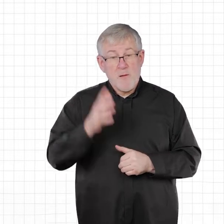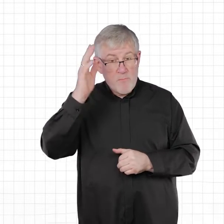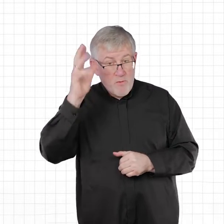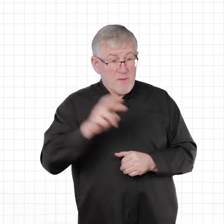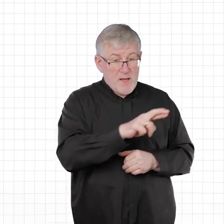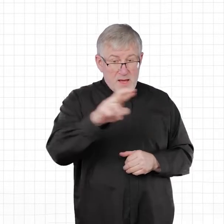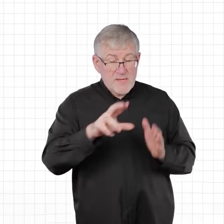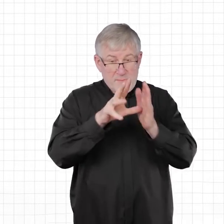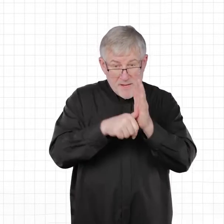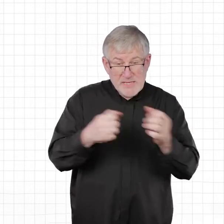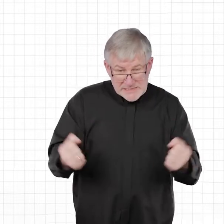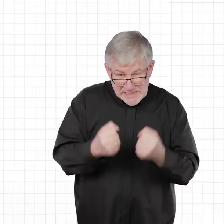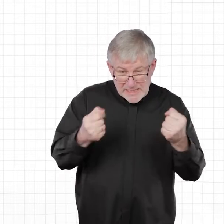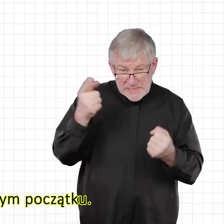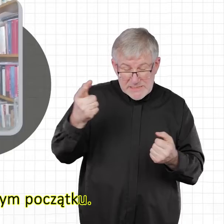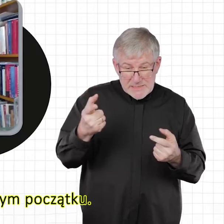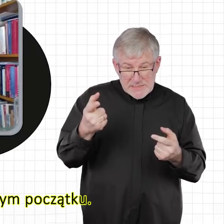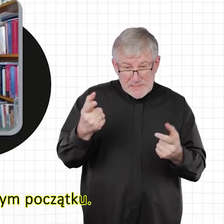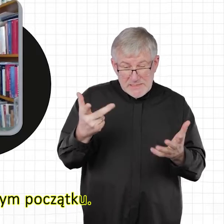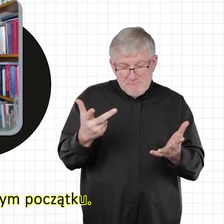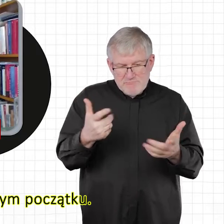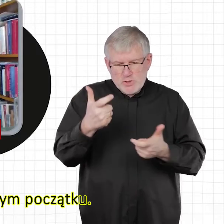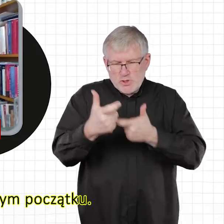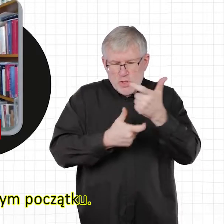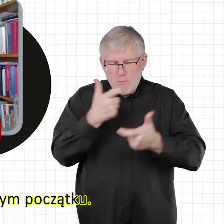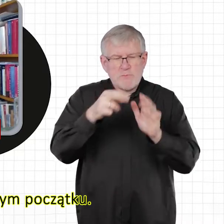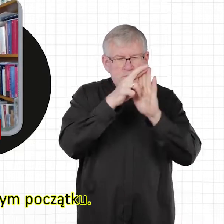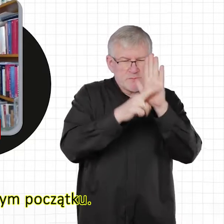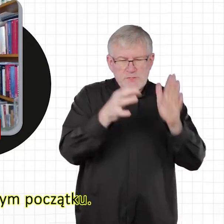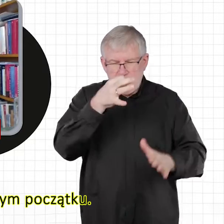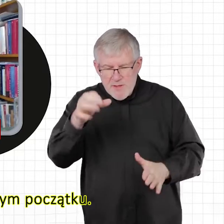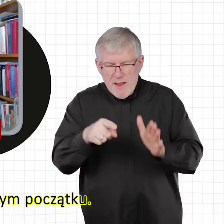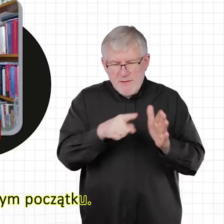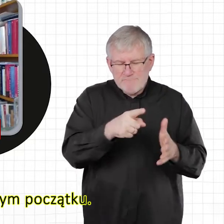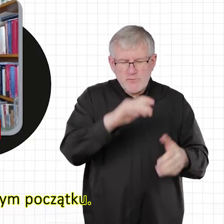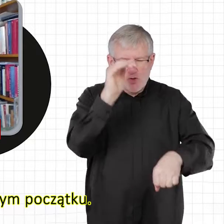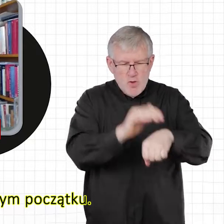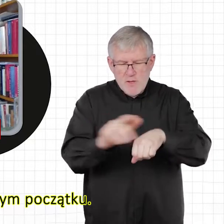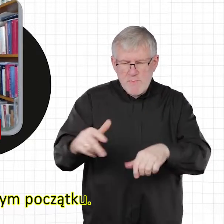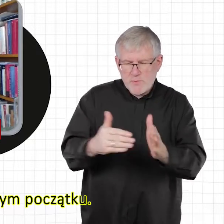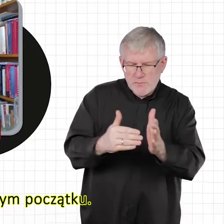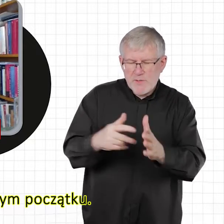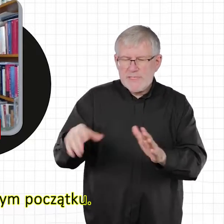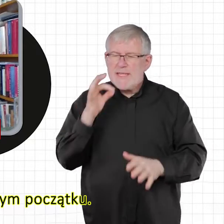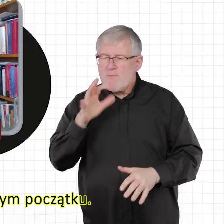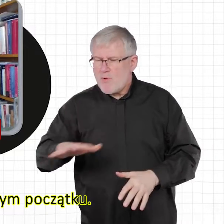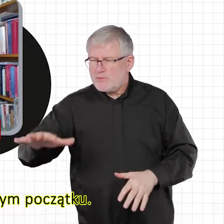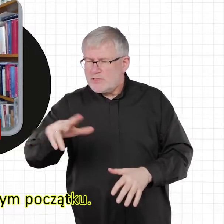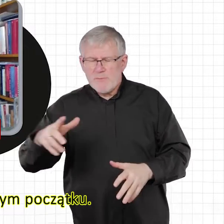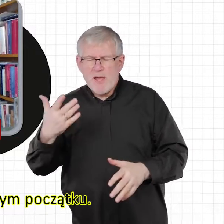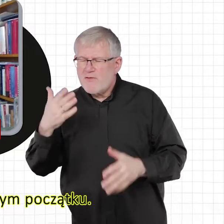or something like that. But right now I'm thinking what you said at the beginning,